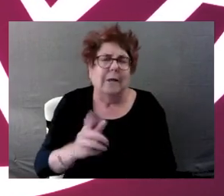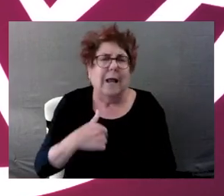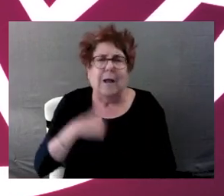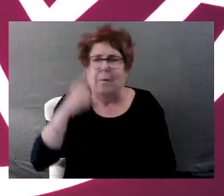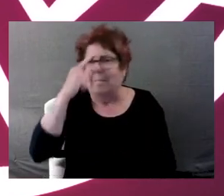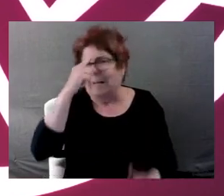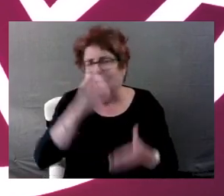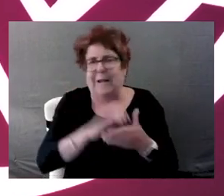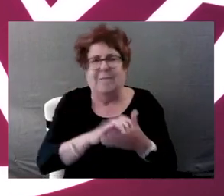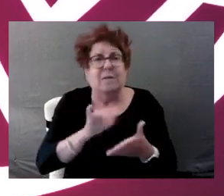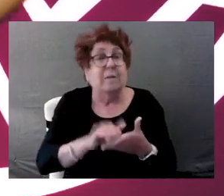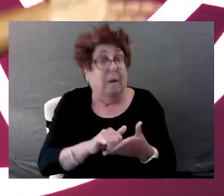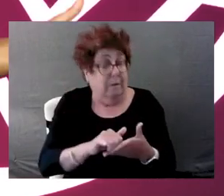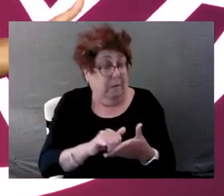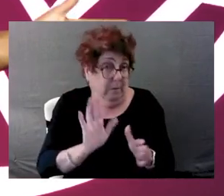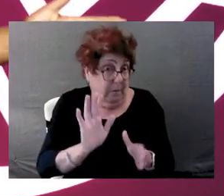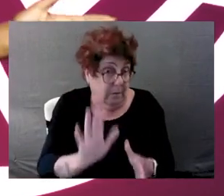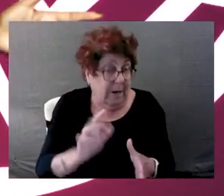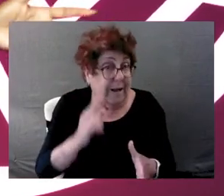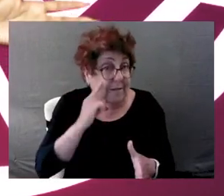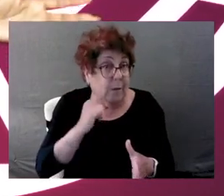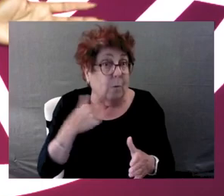the most wonderful